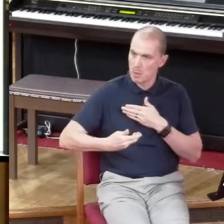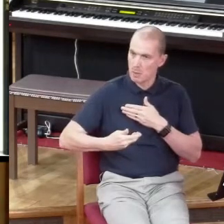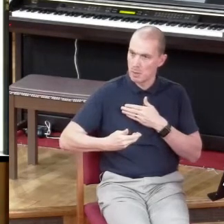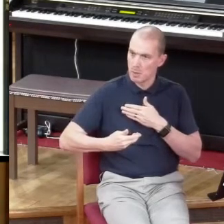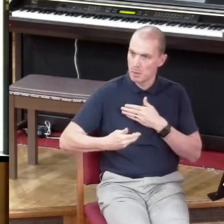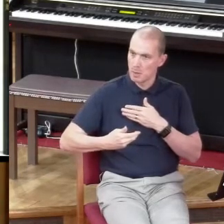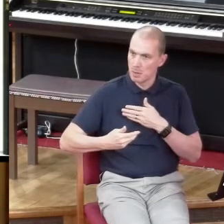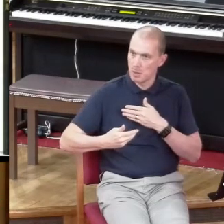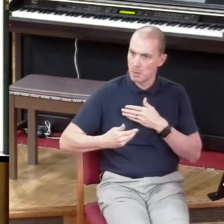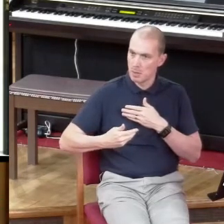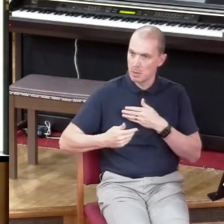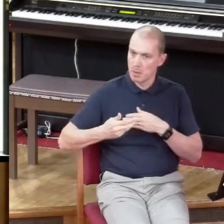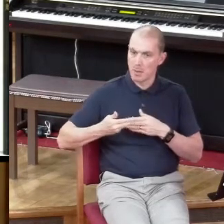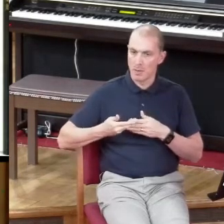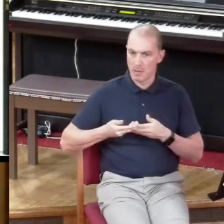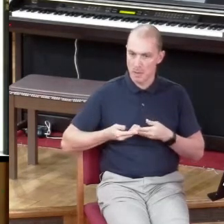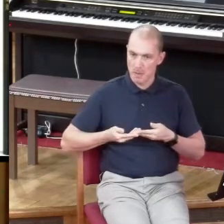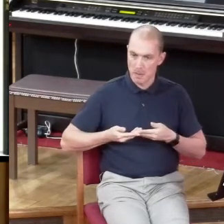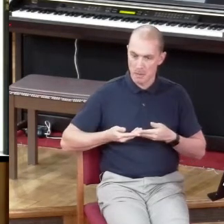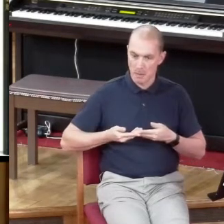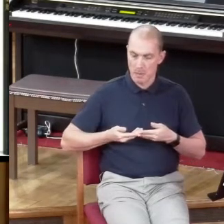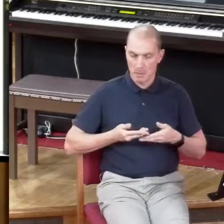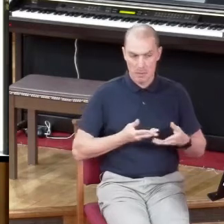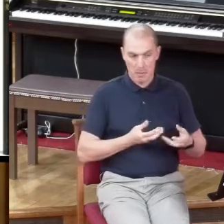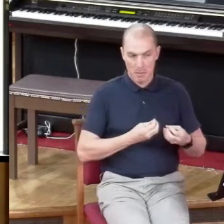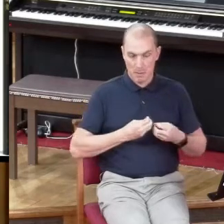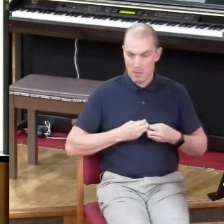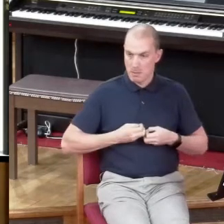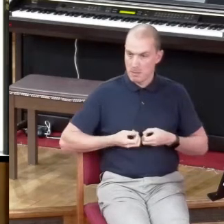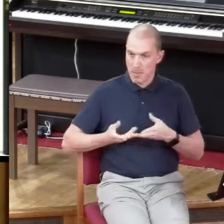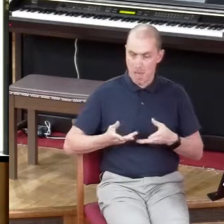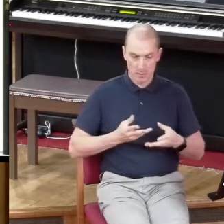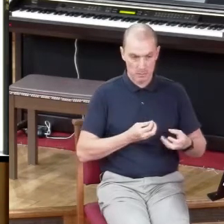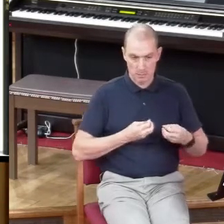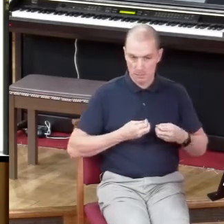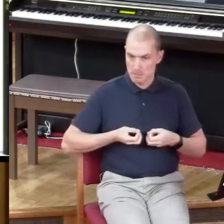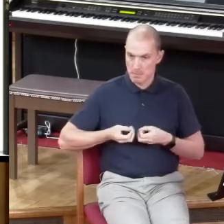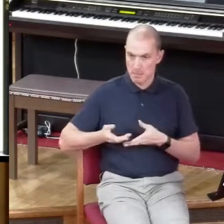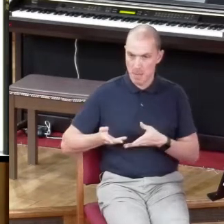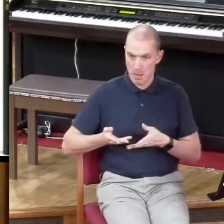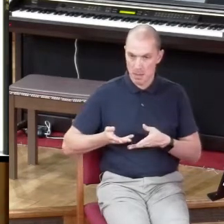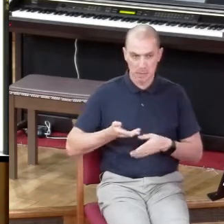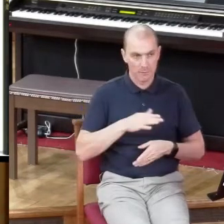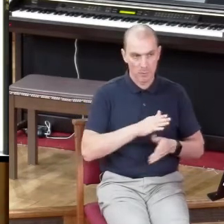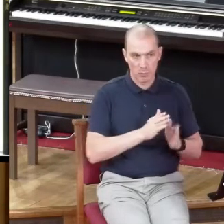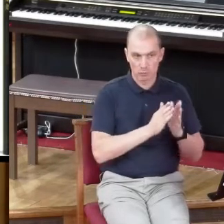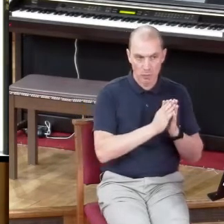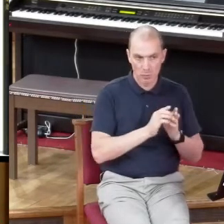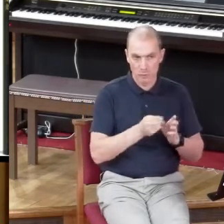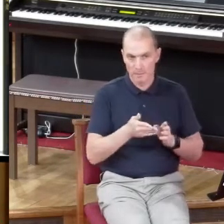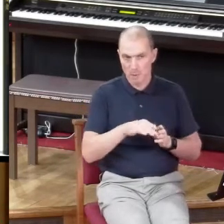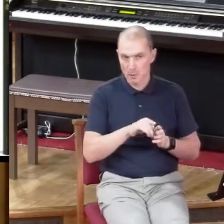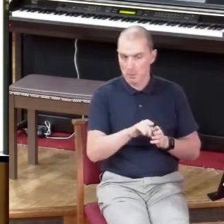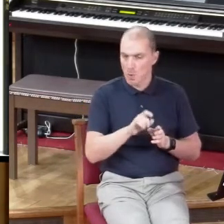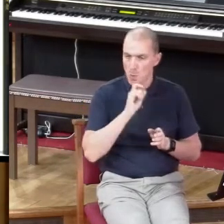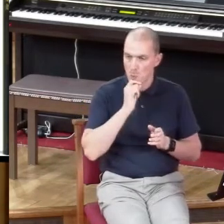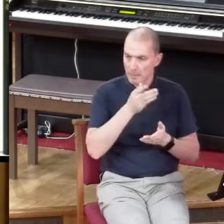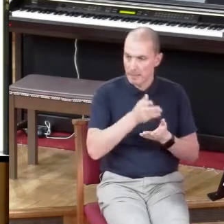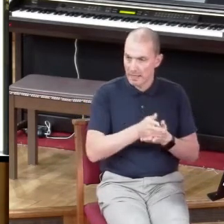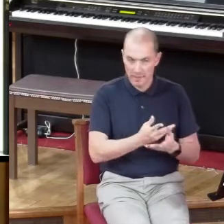still have guarded and kept for us in our Bibles by the church and by faithful people down the